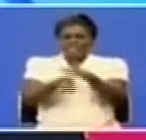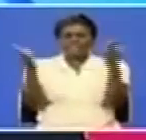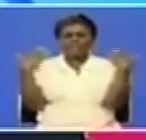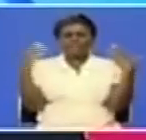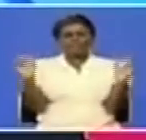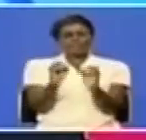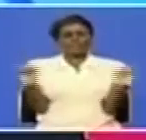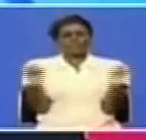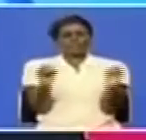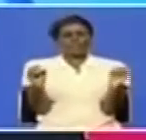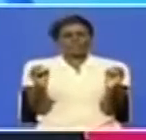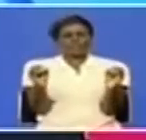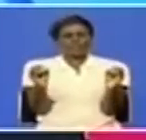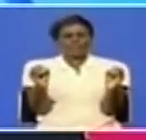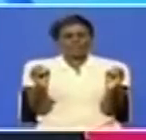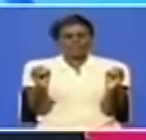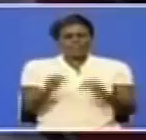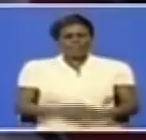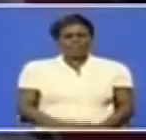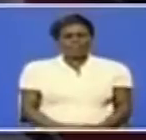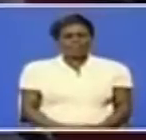Meru. KTN's Muremi Mwangi now reports.